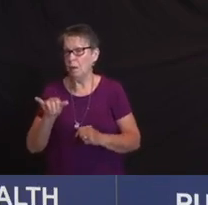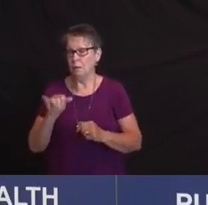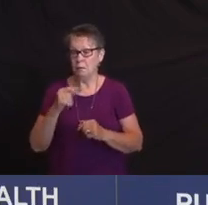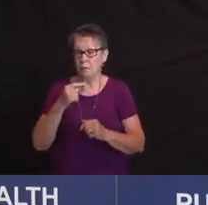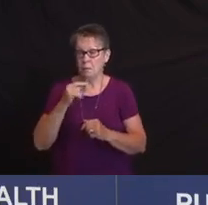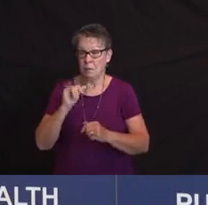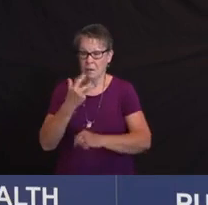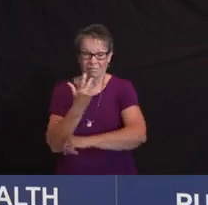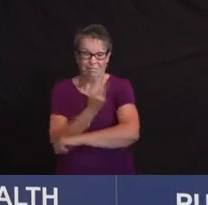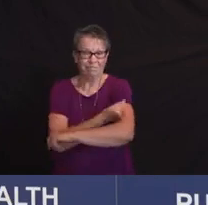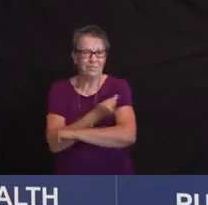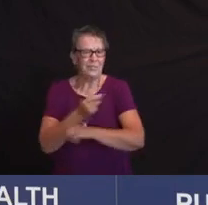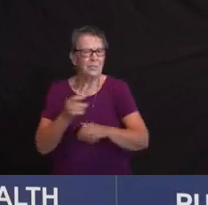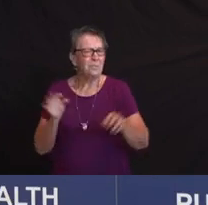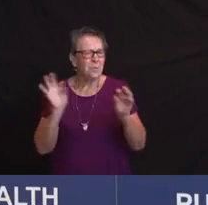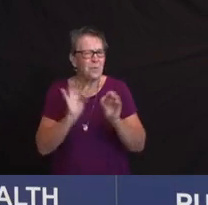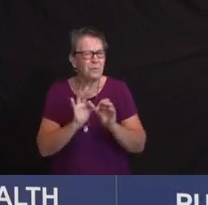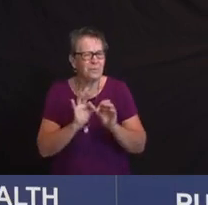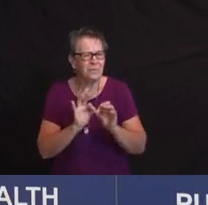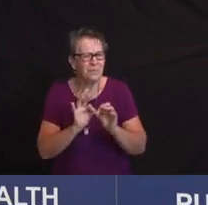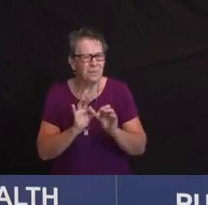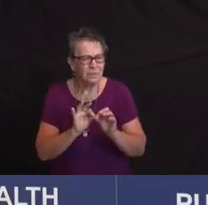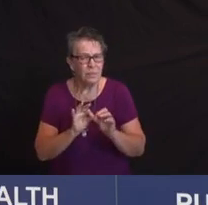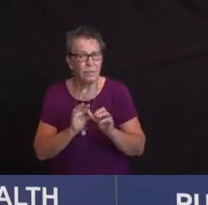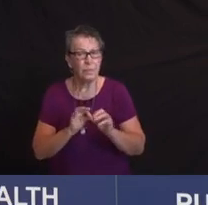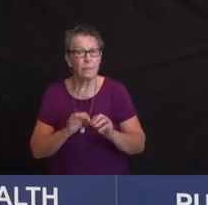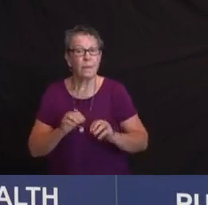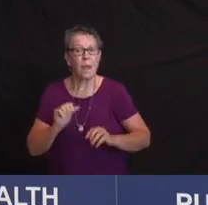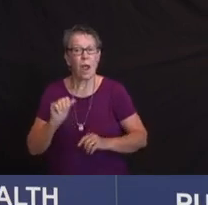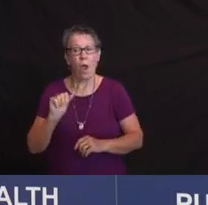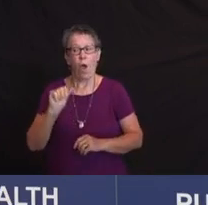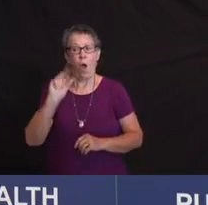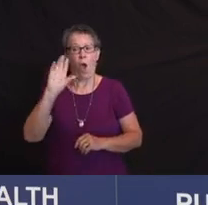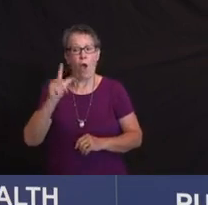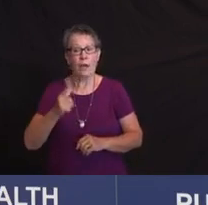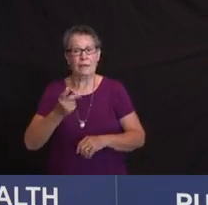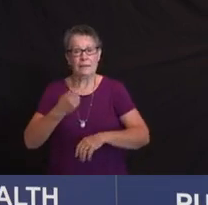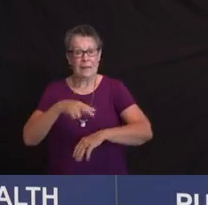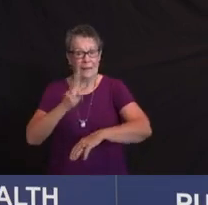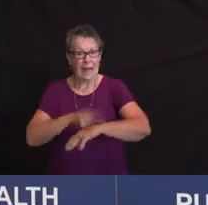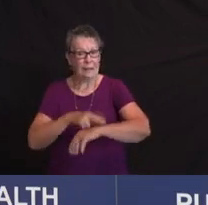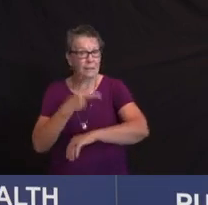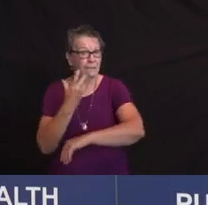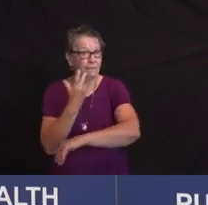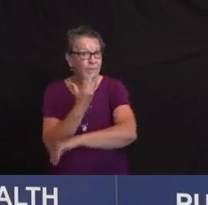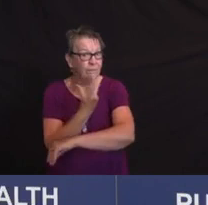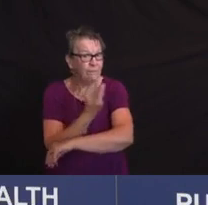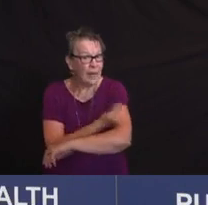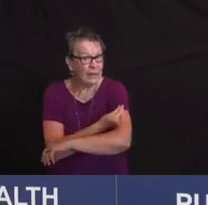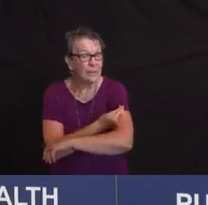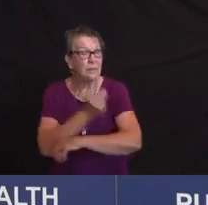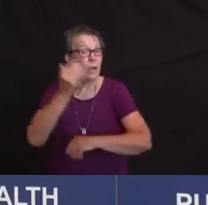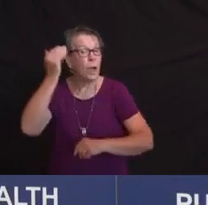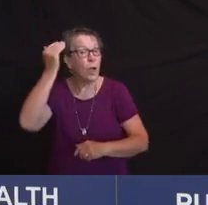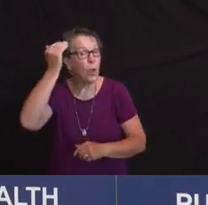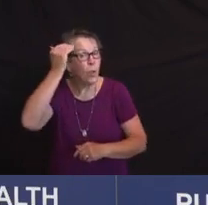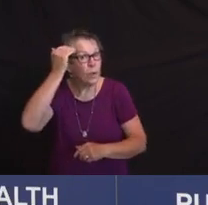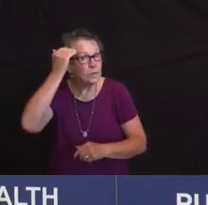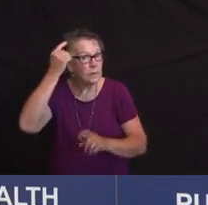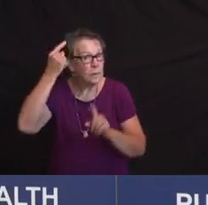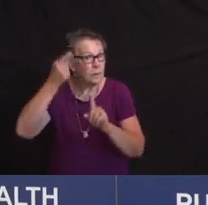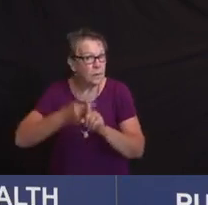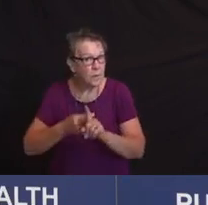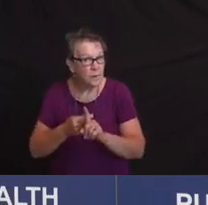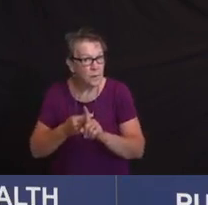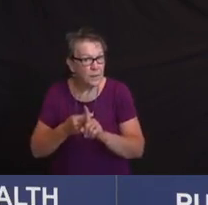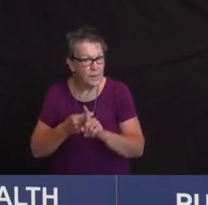is National Immunization Awareness Month, it is really important to remind people to be thinking ahead about getting up